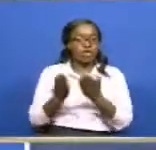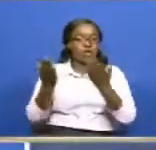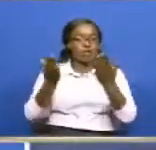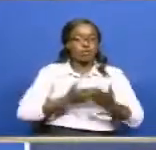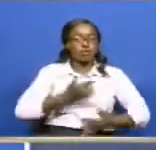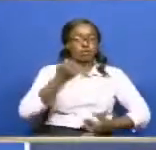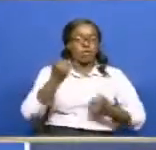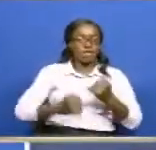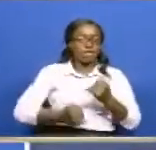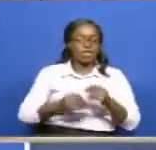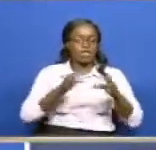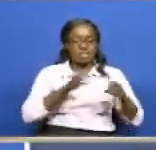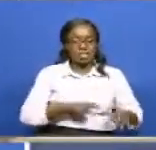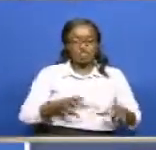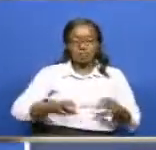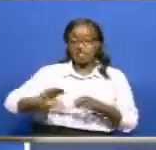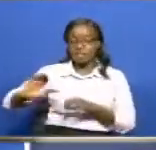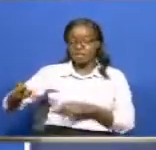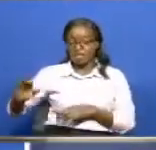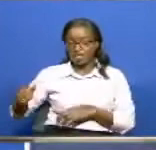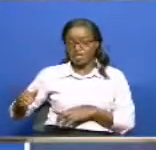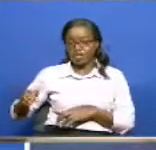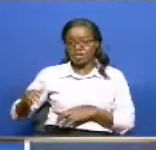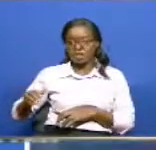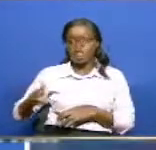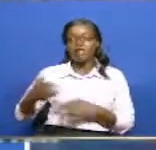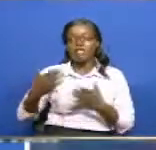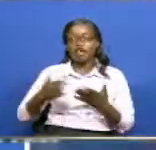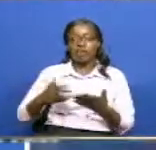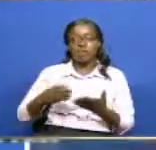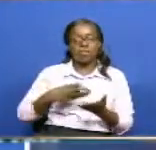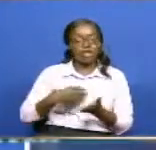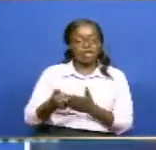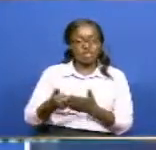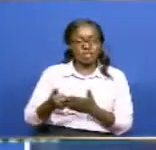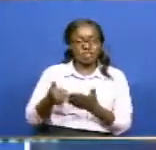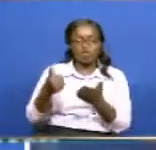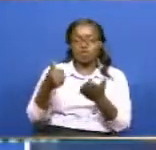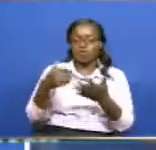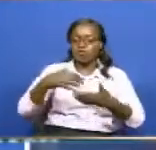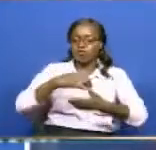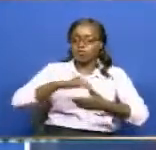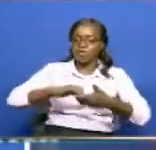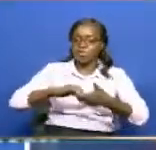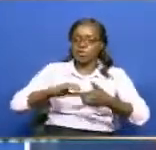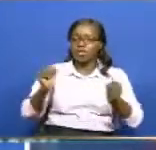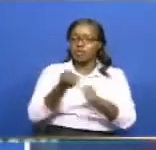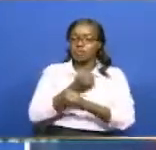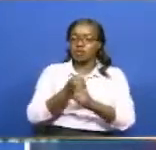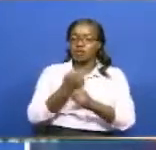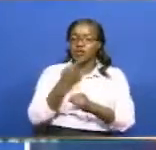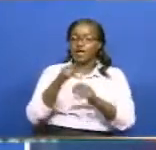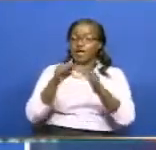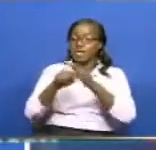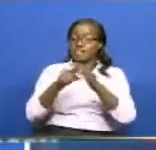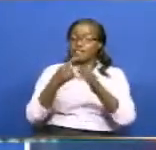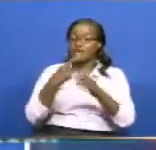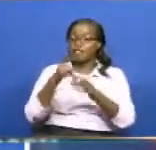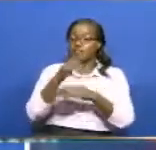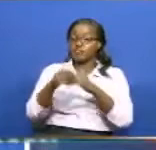end the ongoing suffering in counties owing to cash straps, as counties could not access 100%